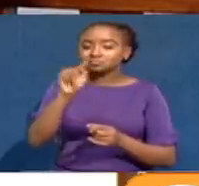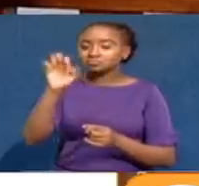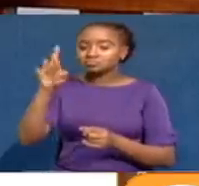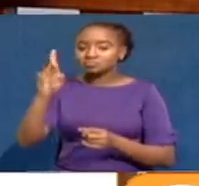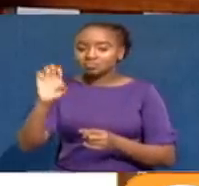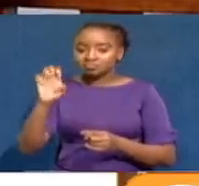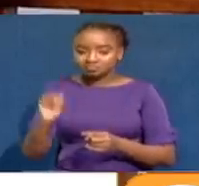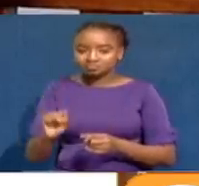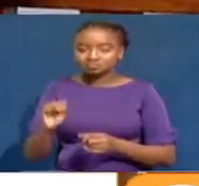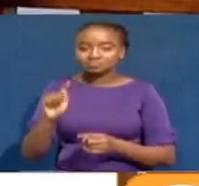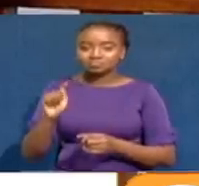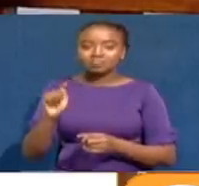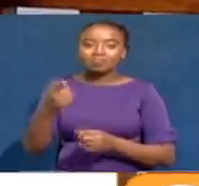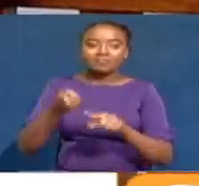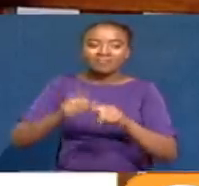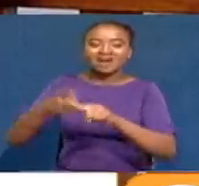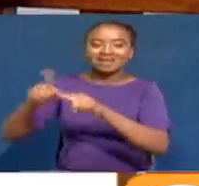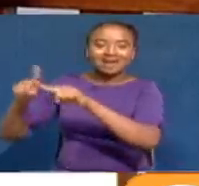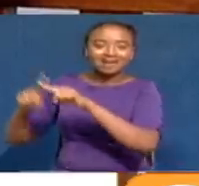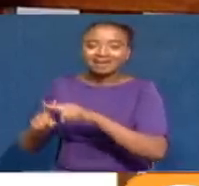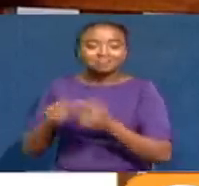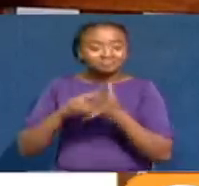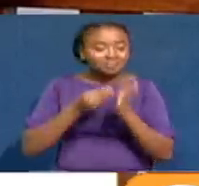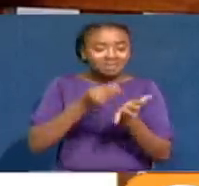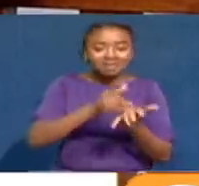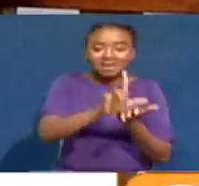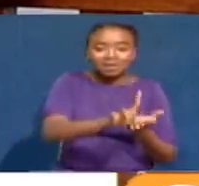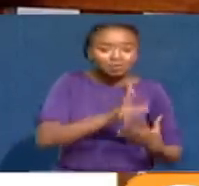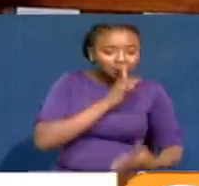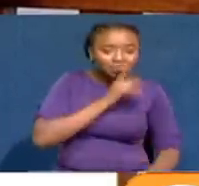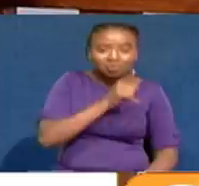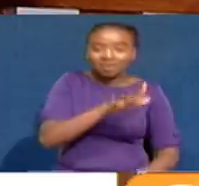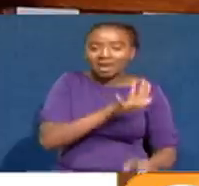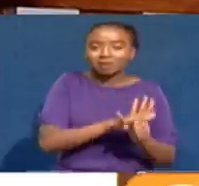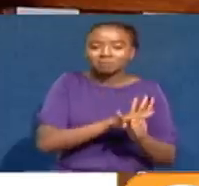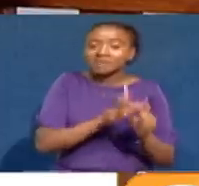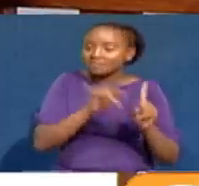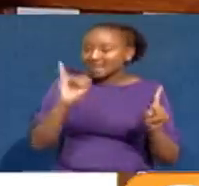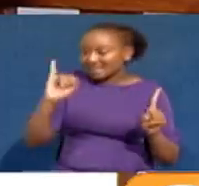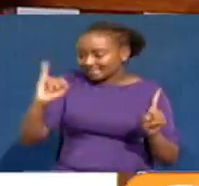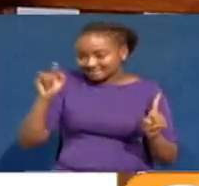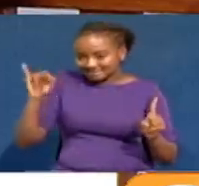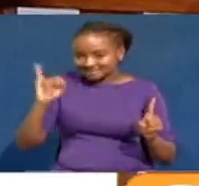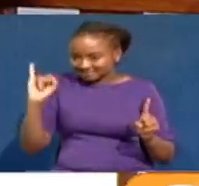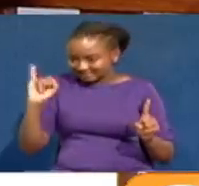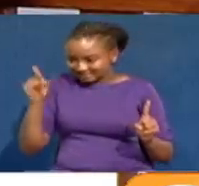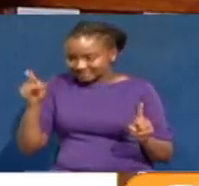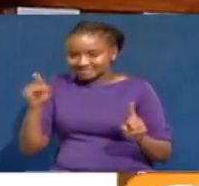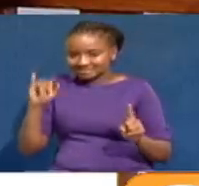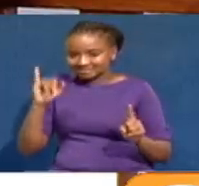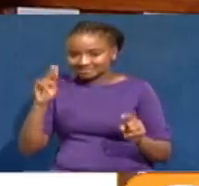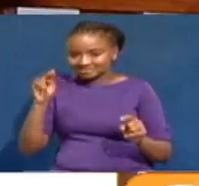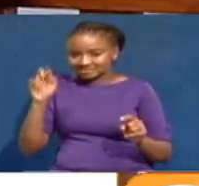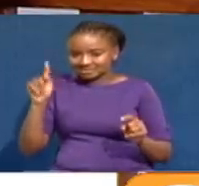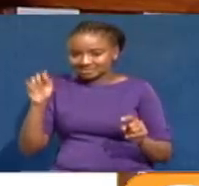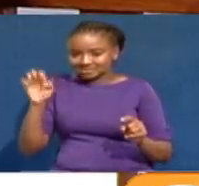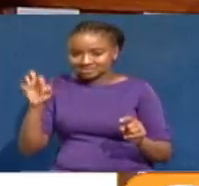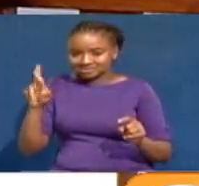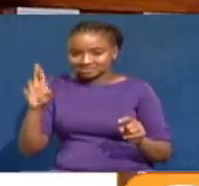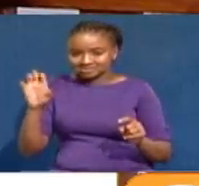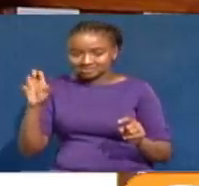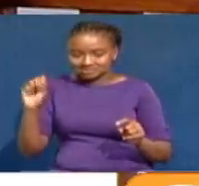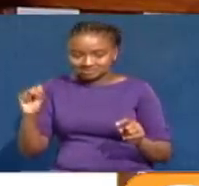the previous debts. He will not want to tell you about the interest that has accrued, apart from the Eurobond.